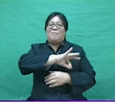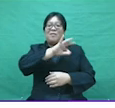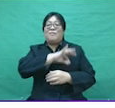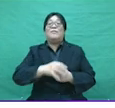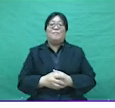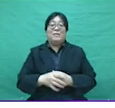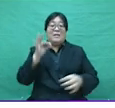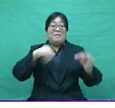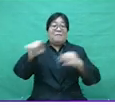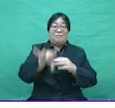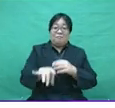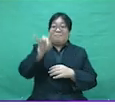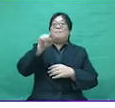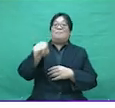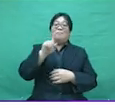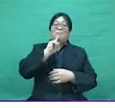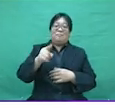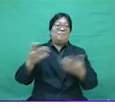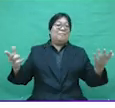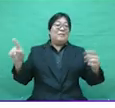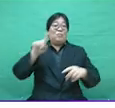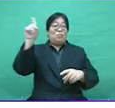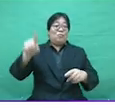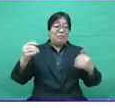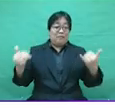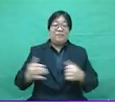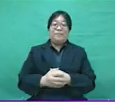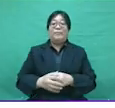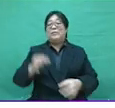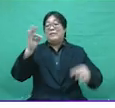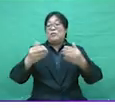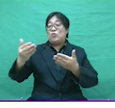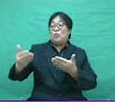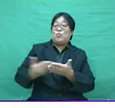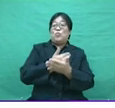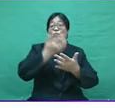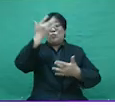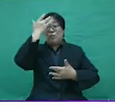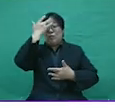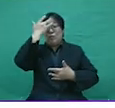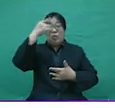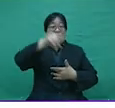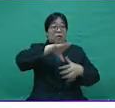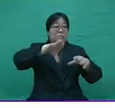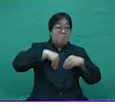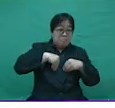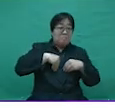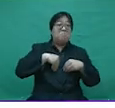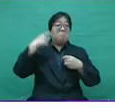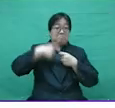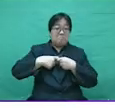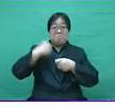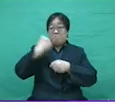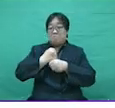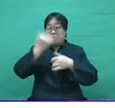you realize that usually the question if a new disease will be accepted as an